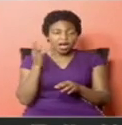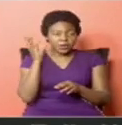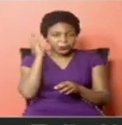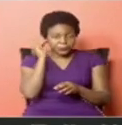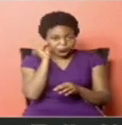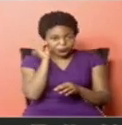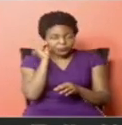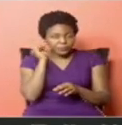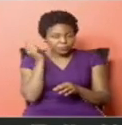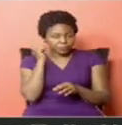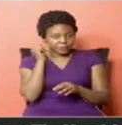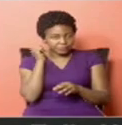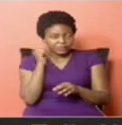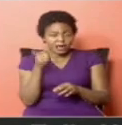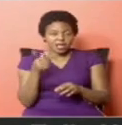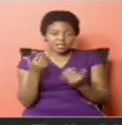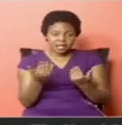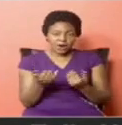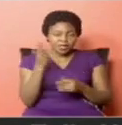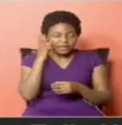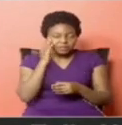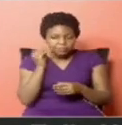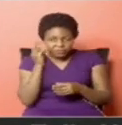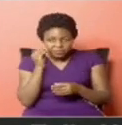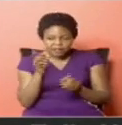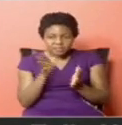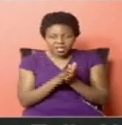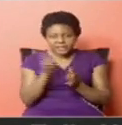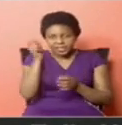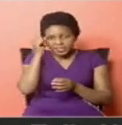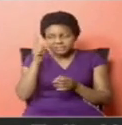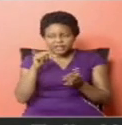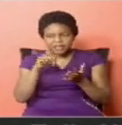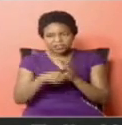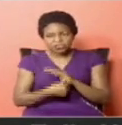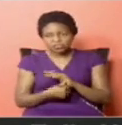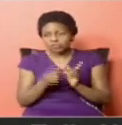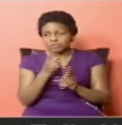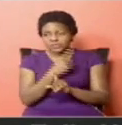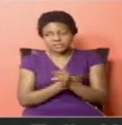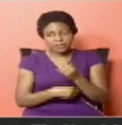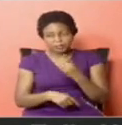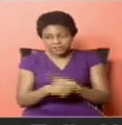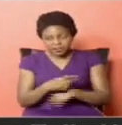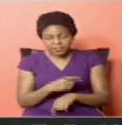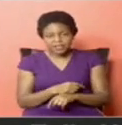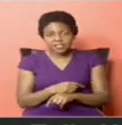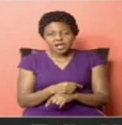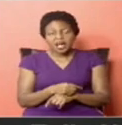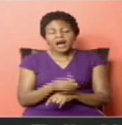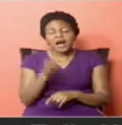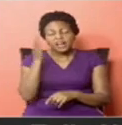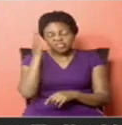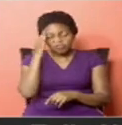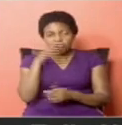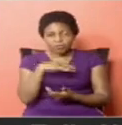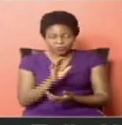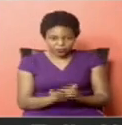Therefore, experiences and understanding of issues of disabilities are very profound